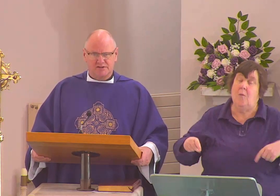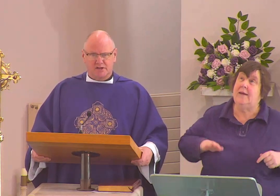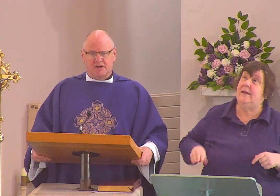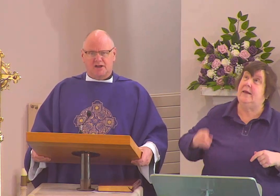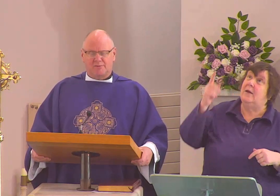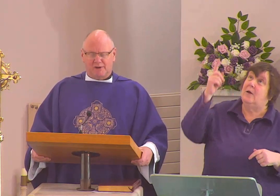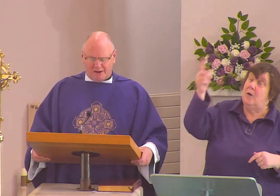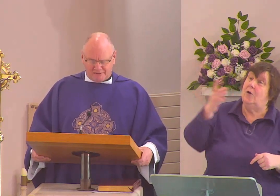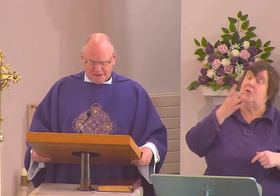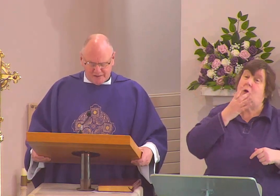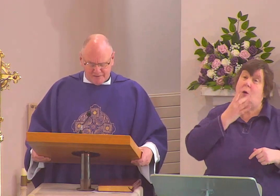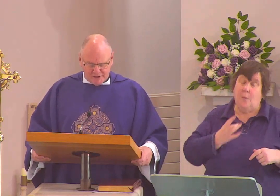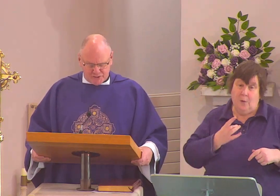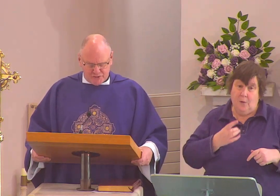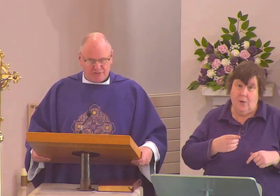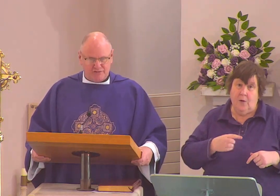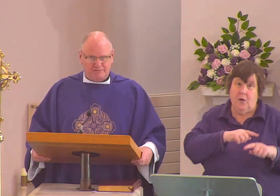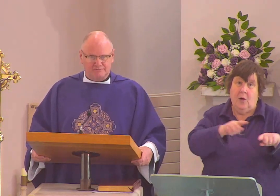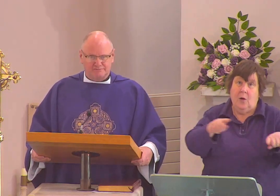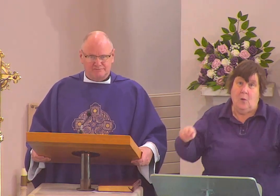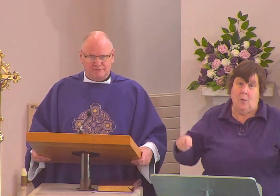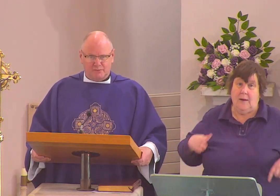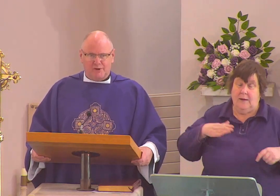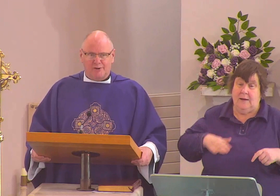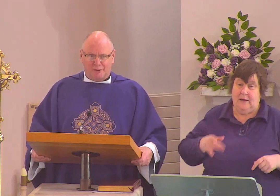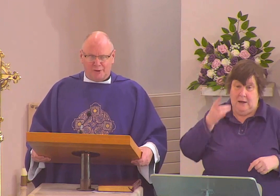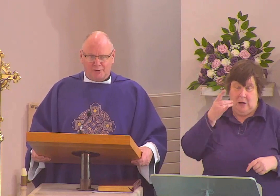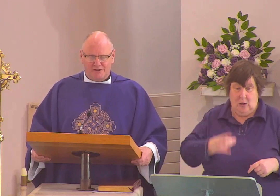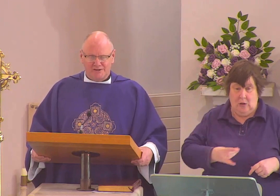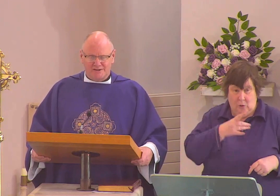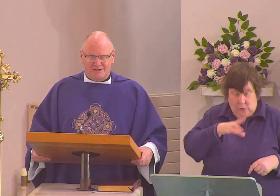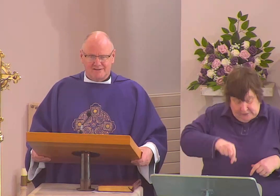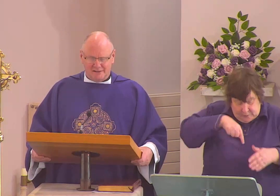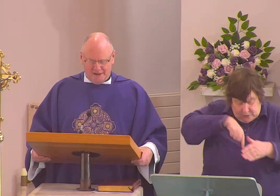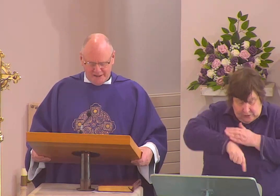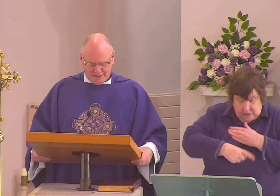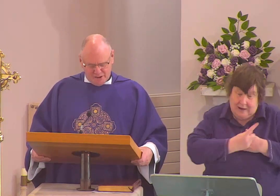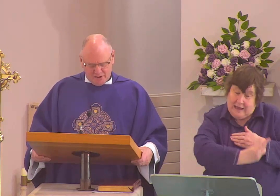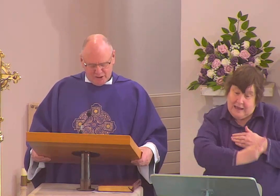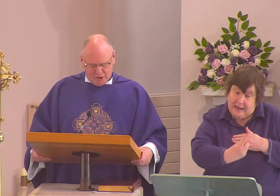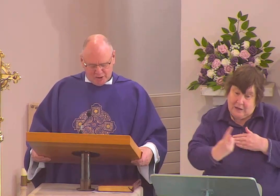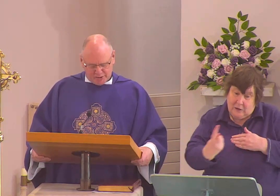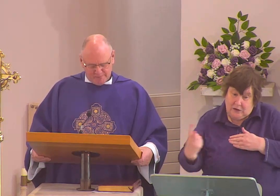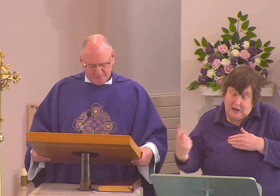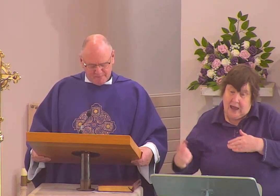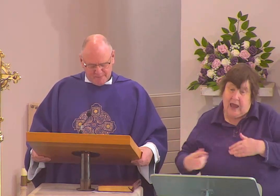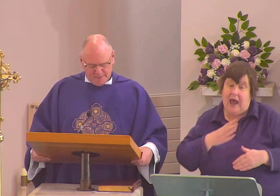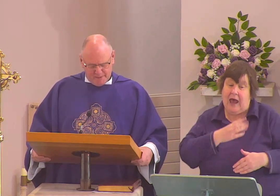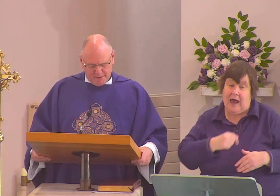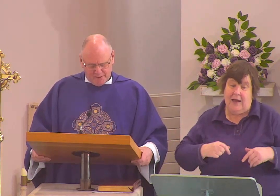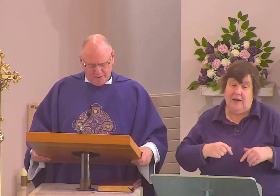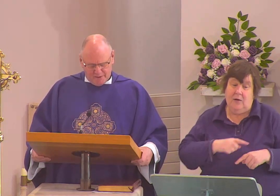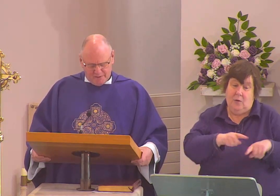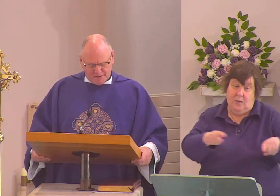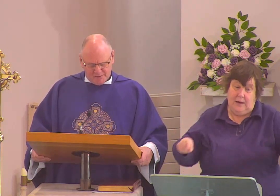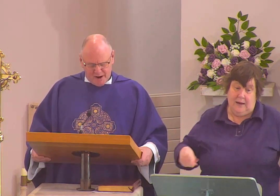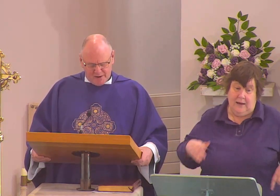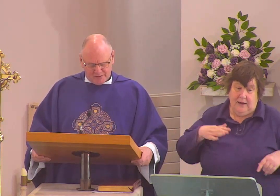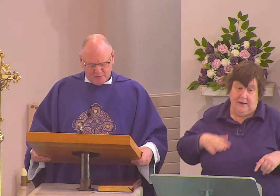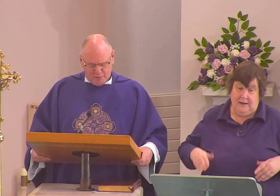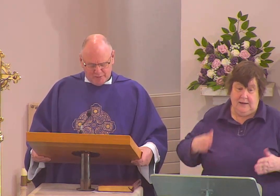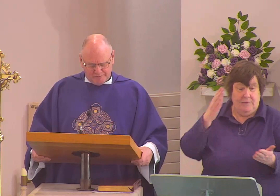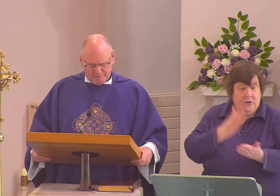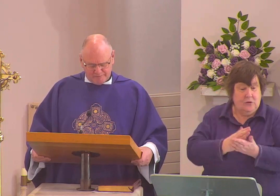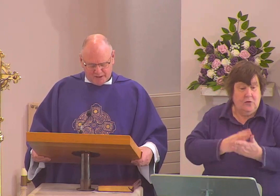us, and we have to have that truth. We always need God. The